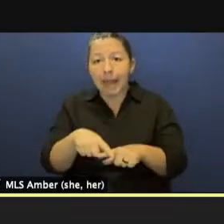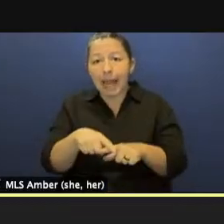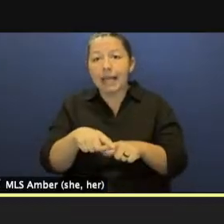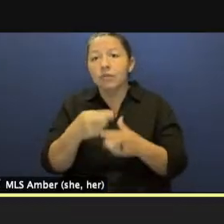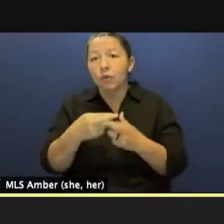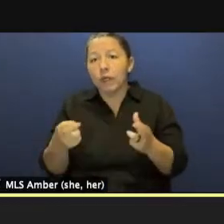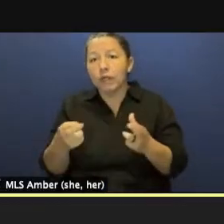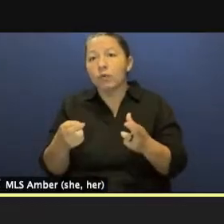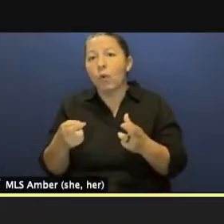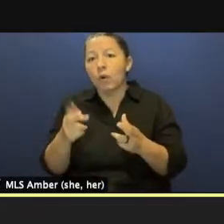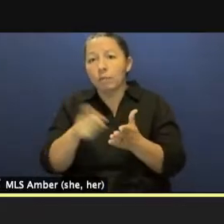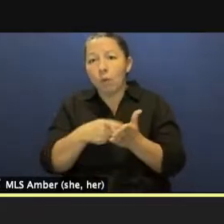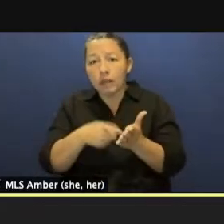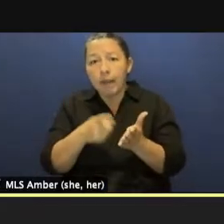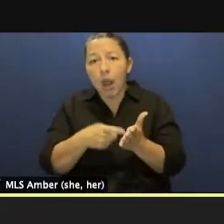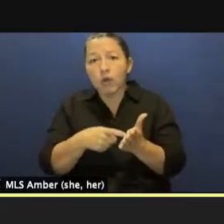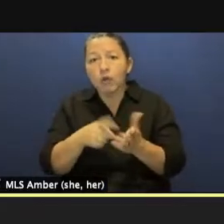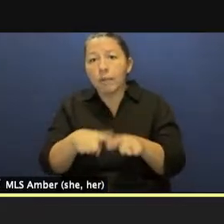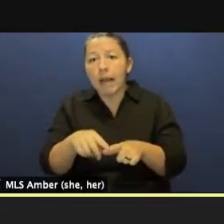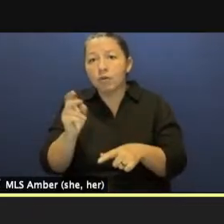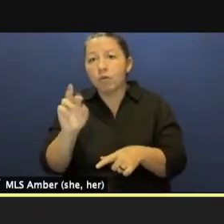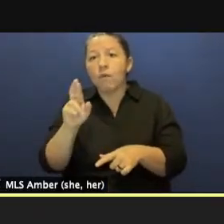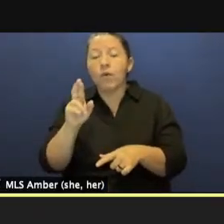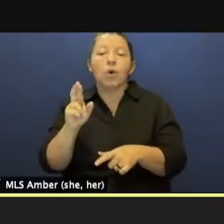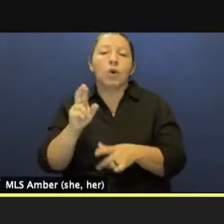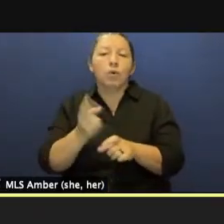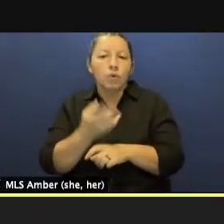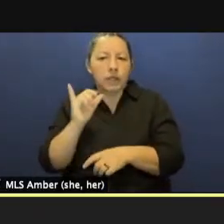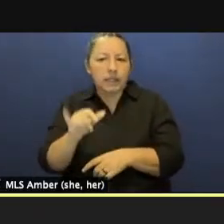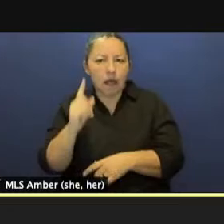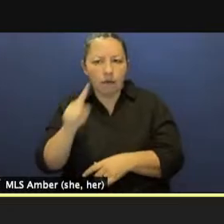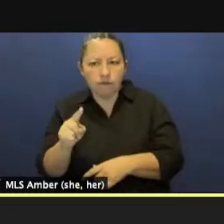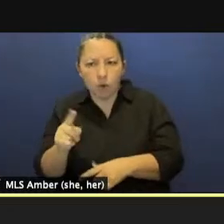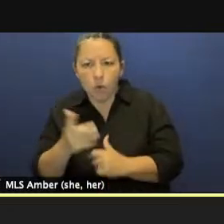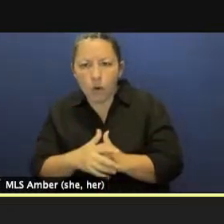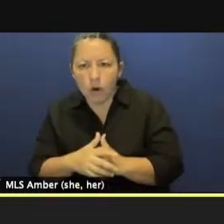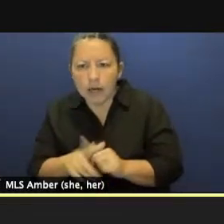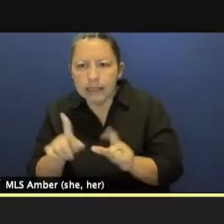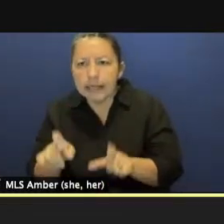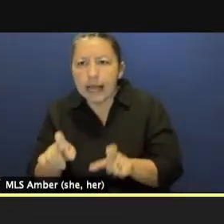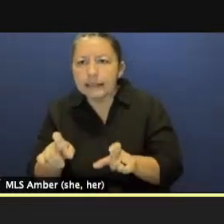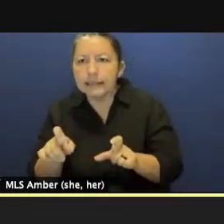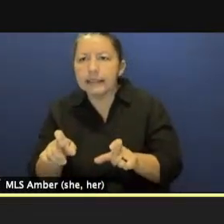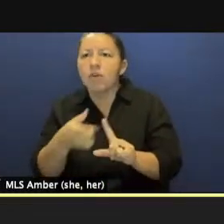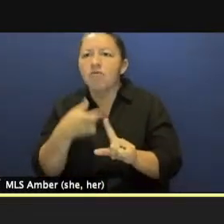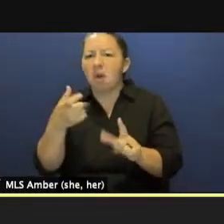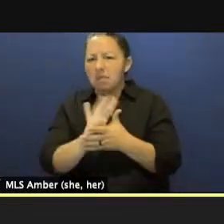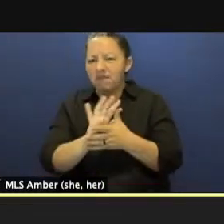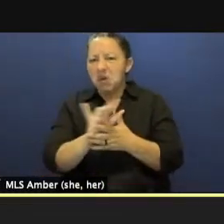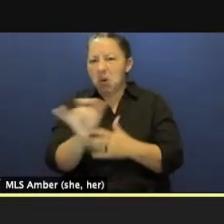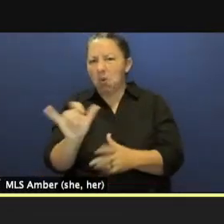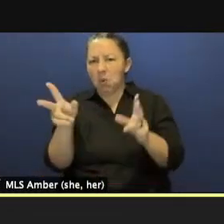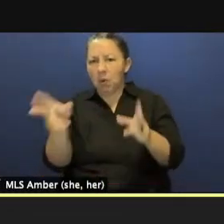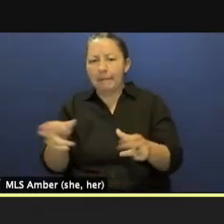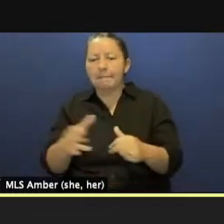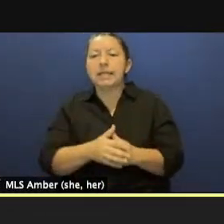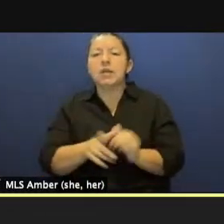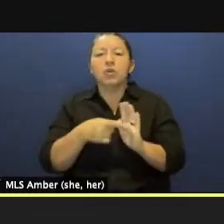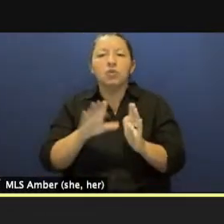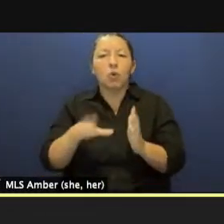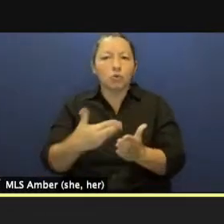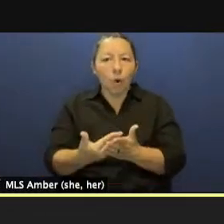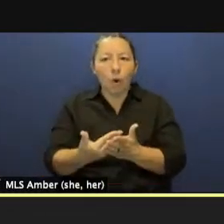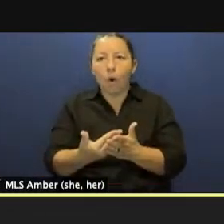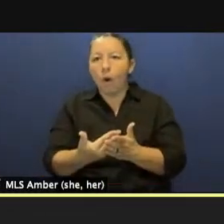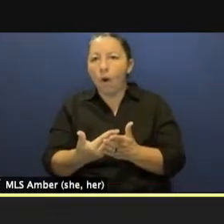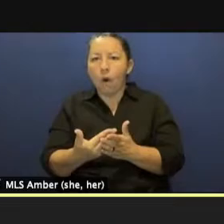prospector-based rover that we've been using for extensive testing. This comes from a video clip as well, showing all the degree of freedom